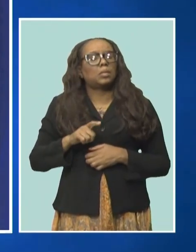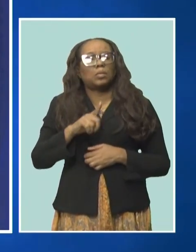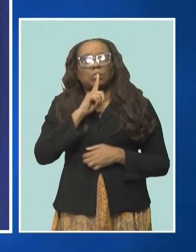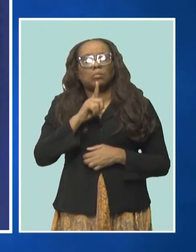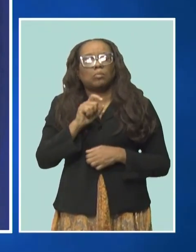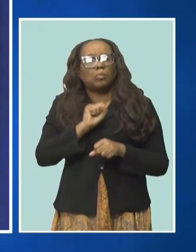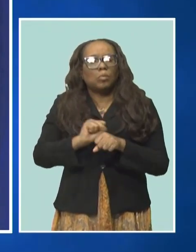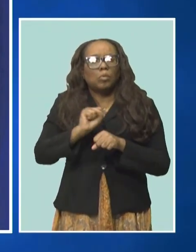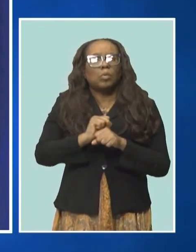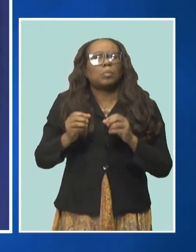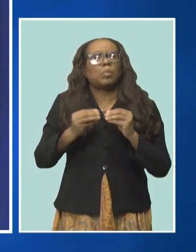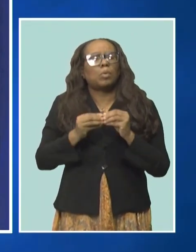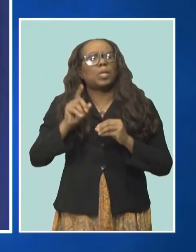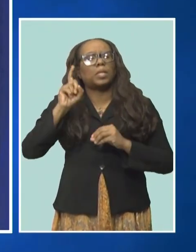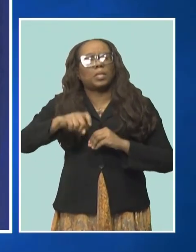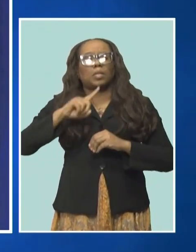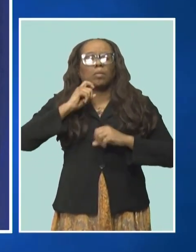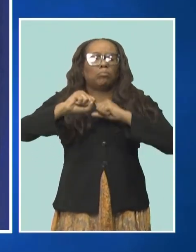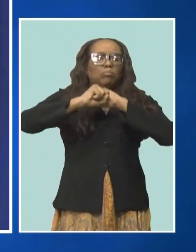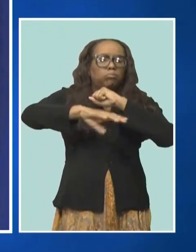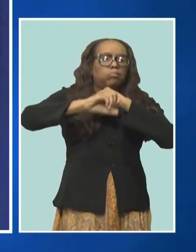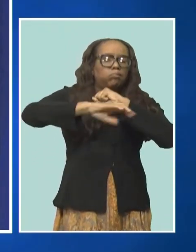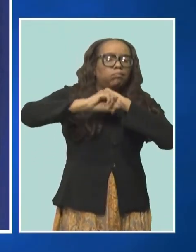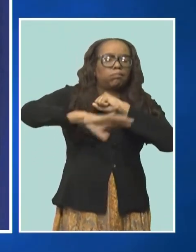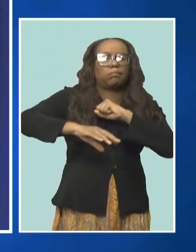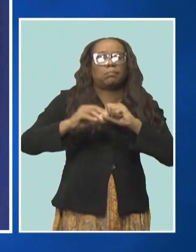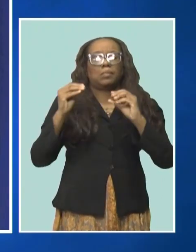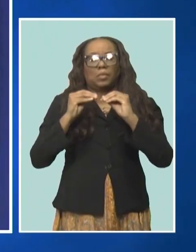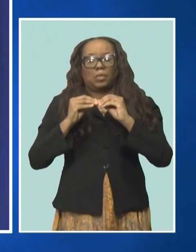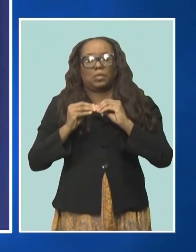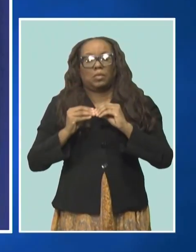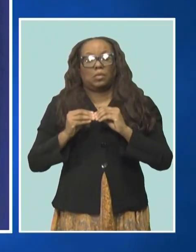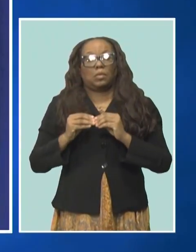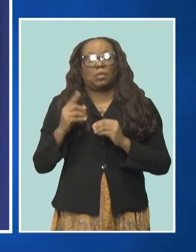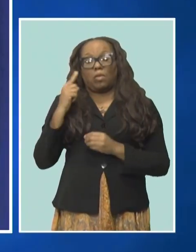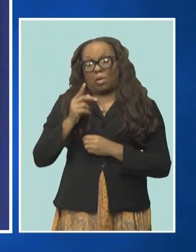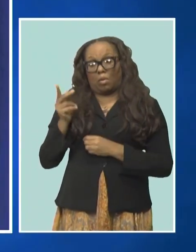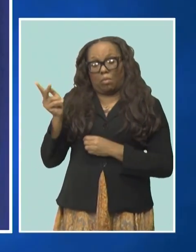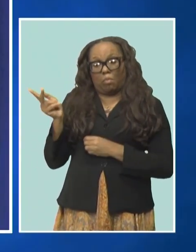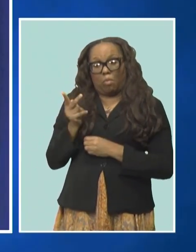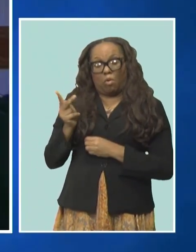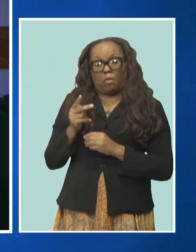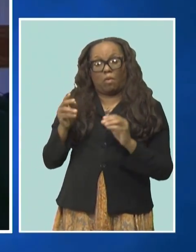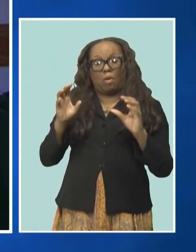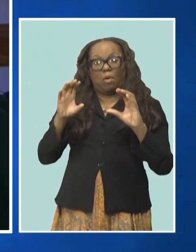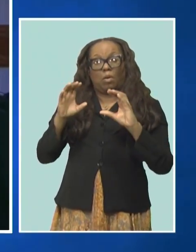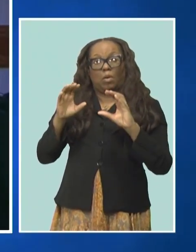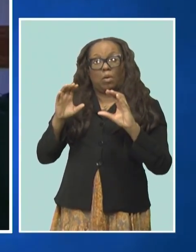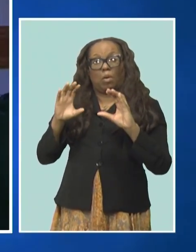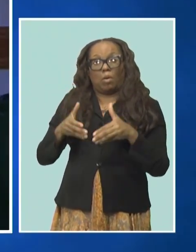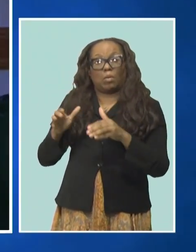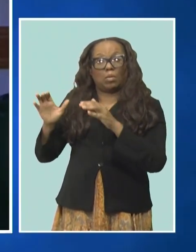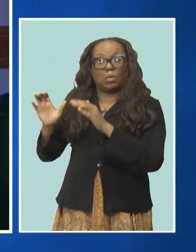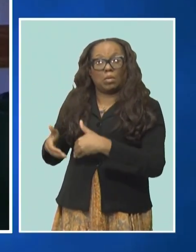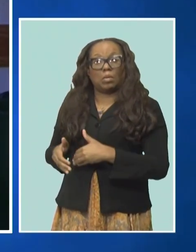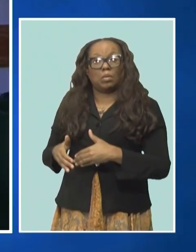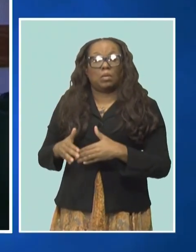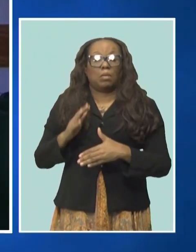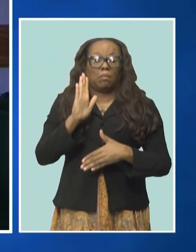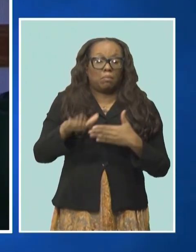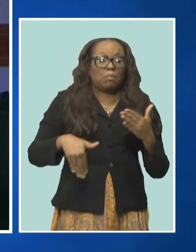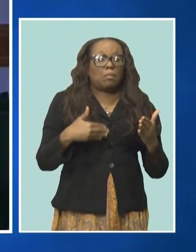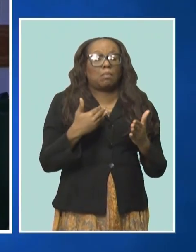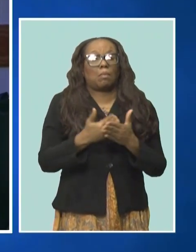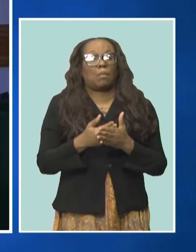major campaign push to have the Girls Guides and Boy Scouts in every single primary school in